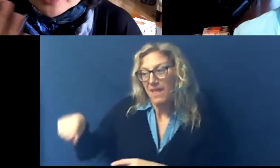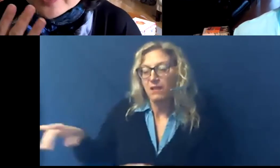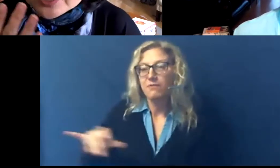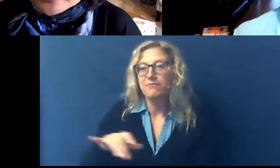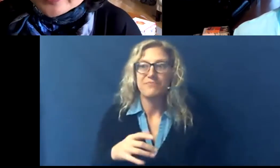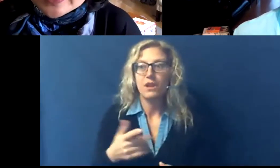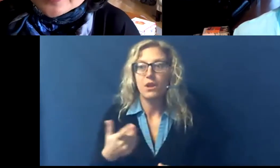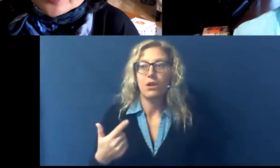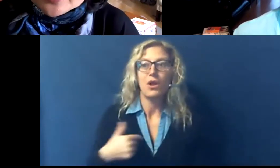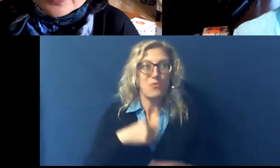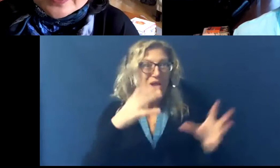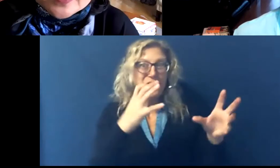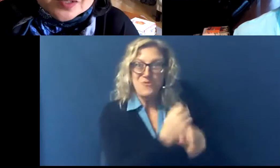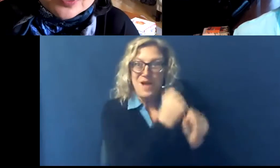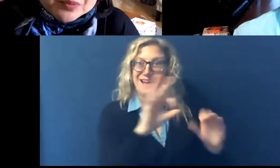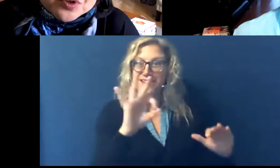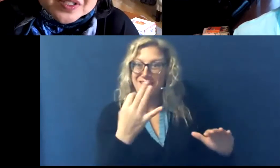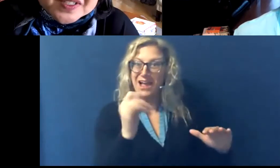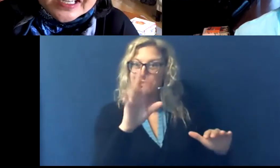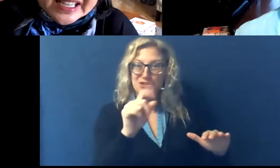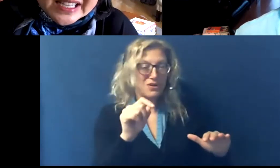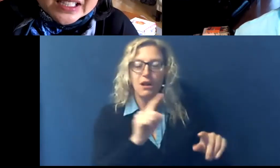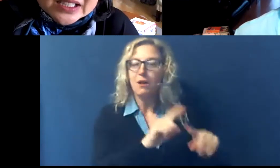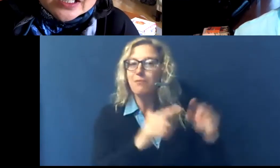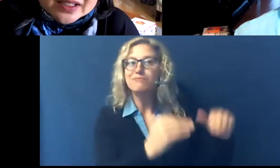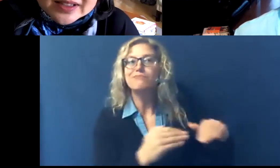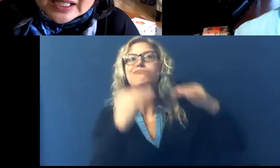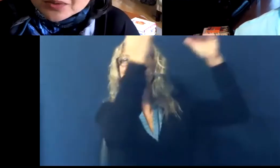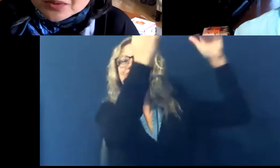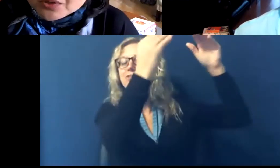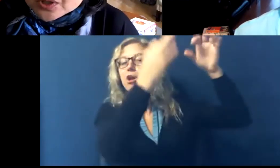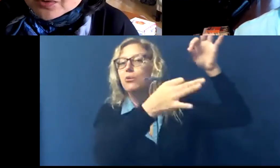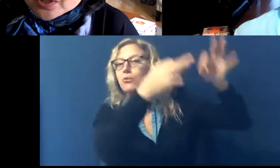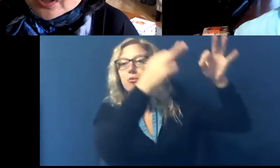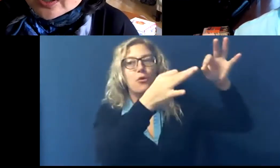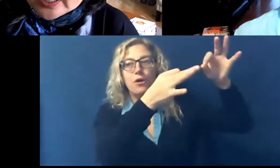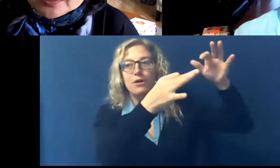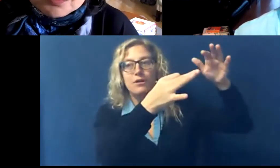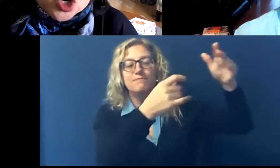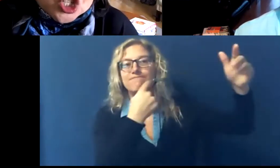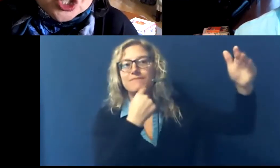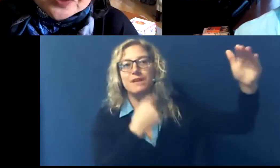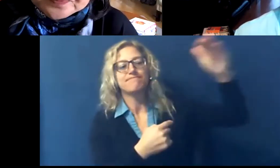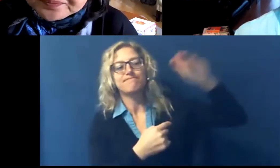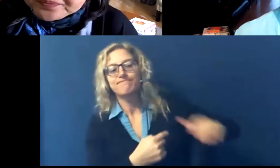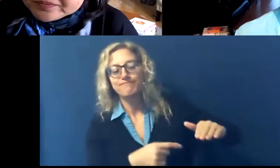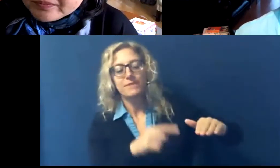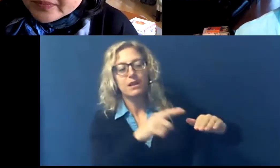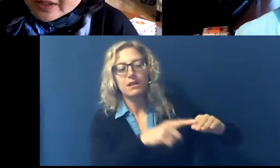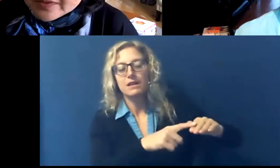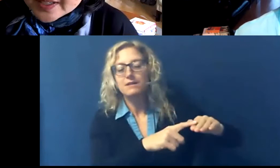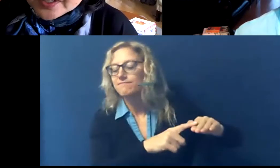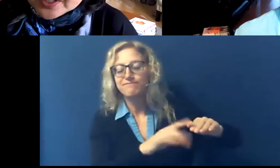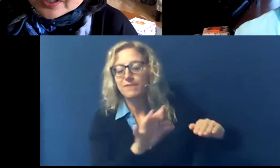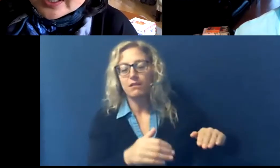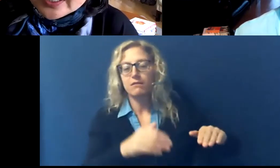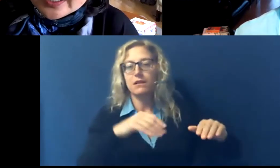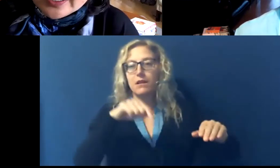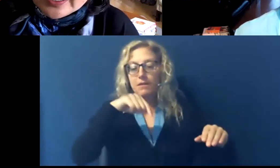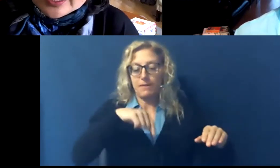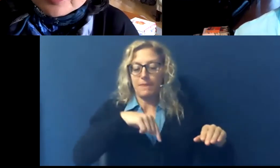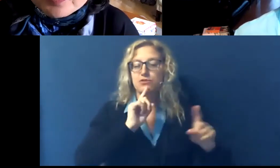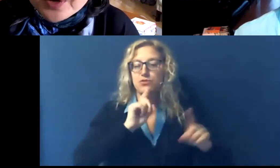we got a victory in the Ninth Circuit, but then the Supreme Court stayed that lower court order in March of this